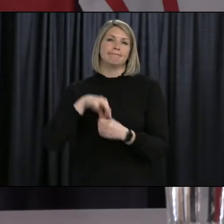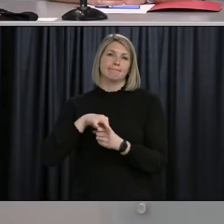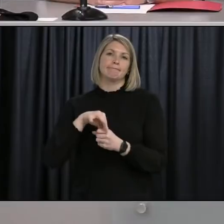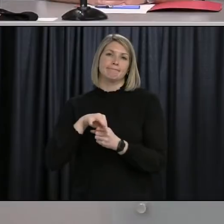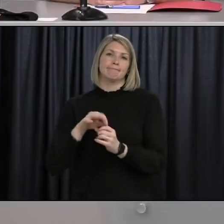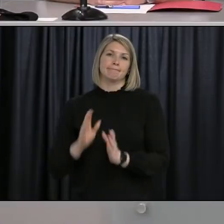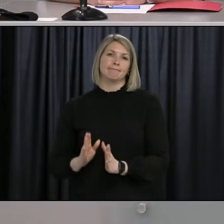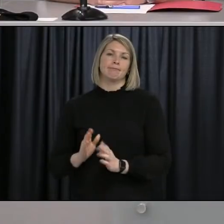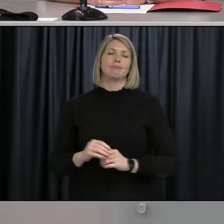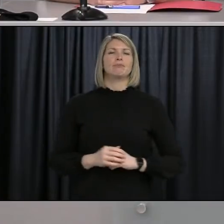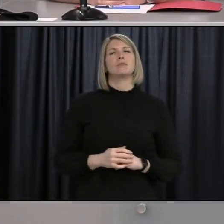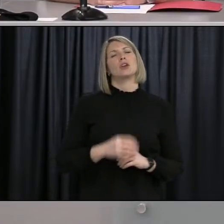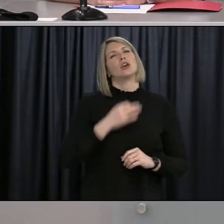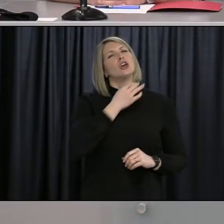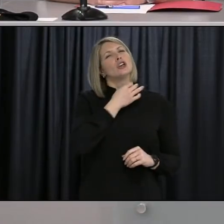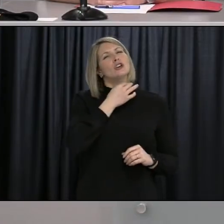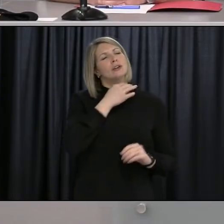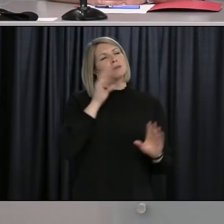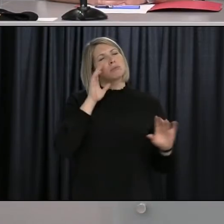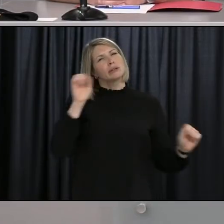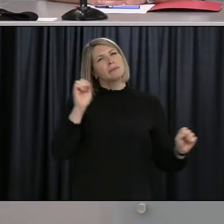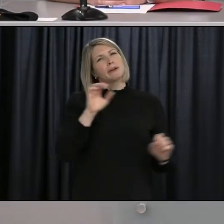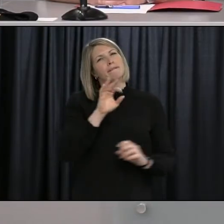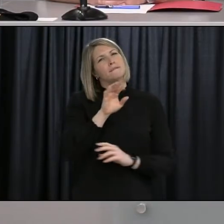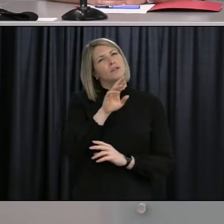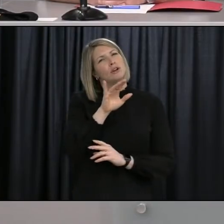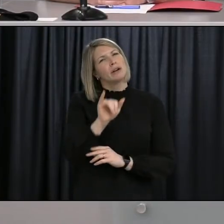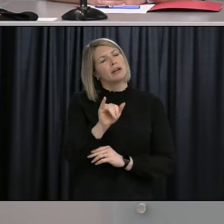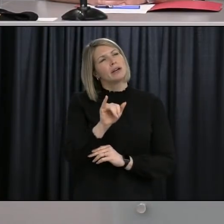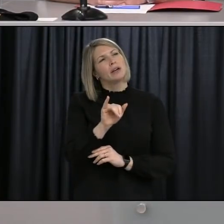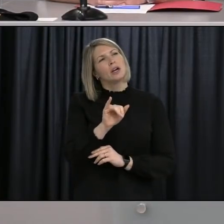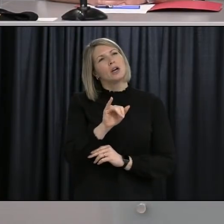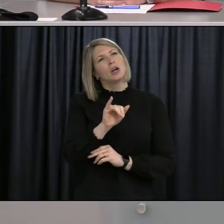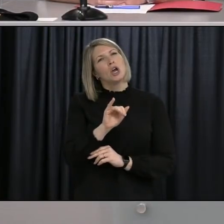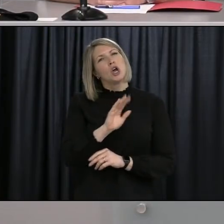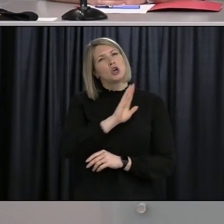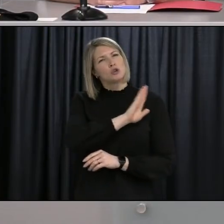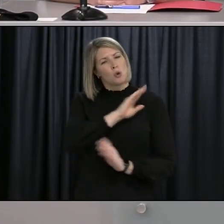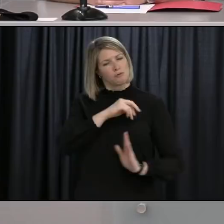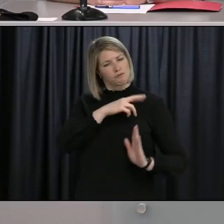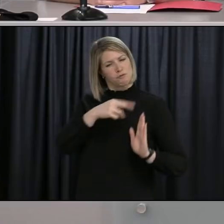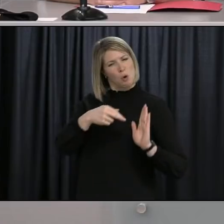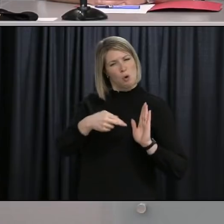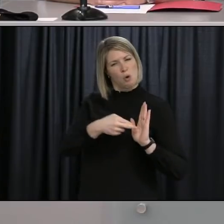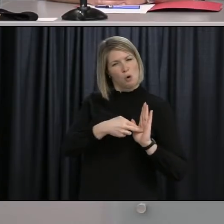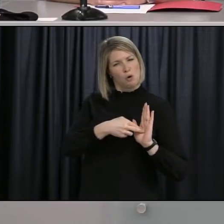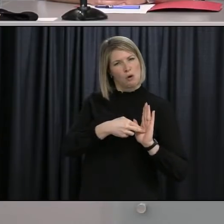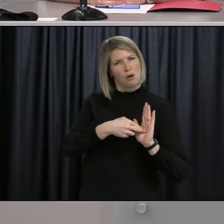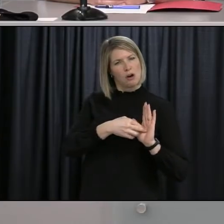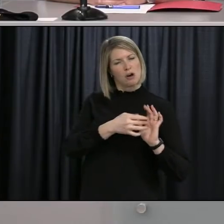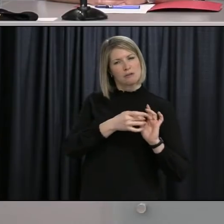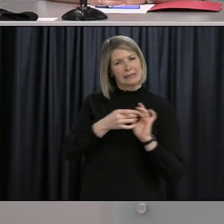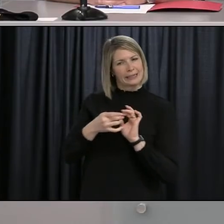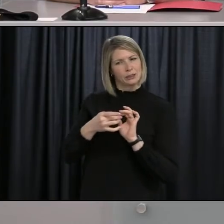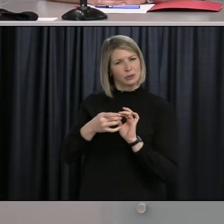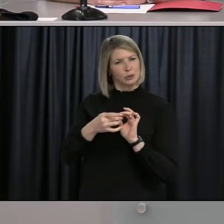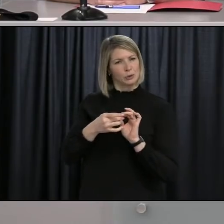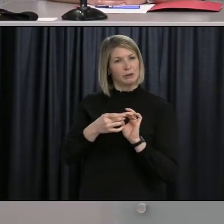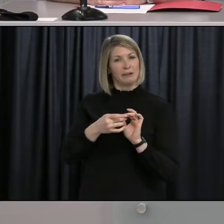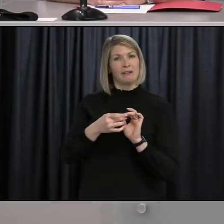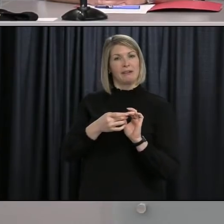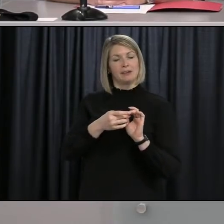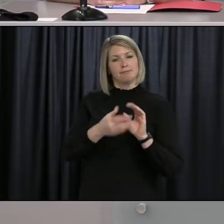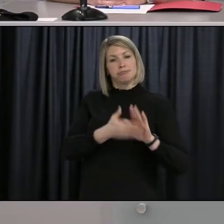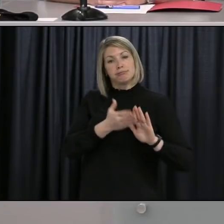Premier Sherry, what is your role in these discussions right now, given that we are in a campaign and things,